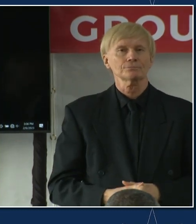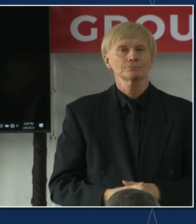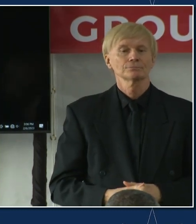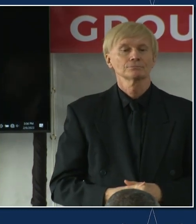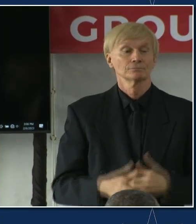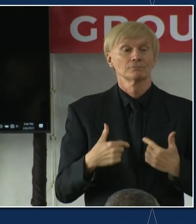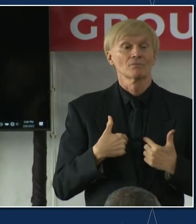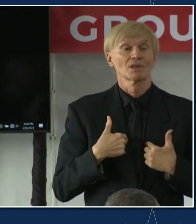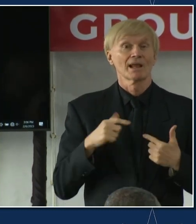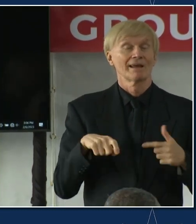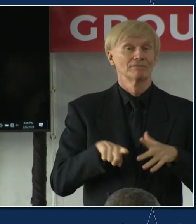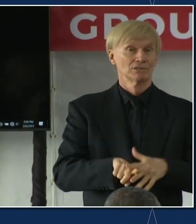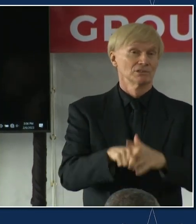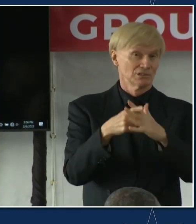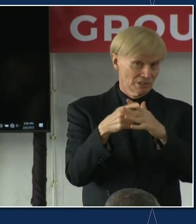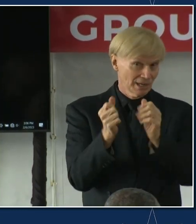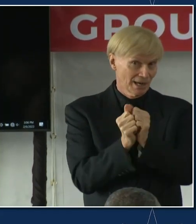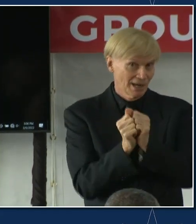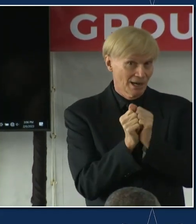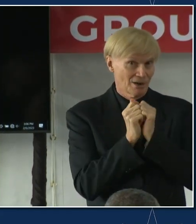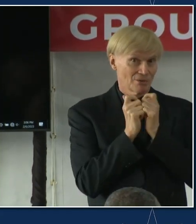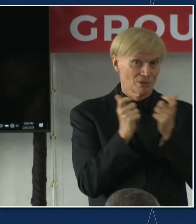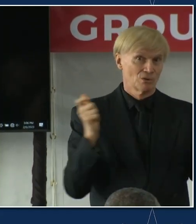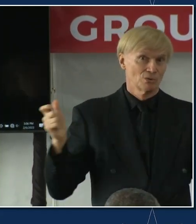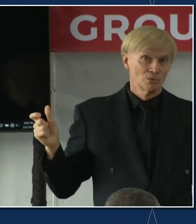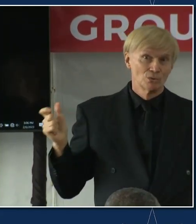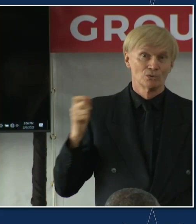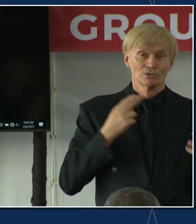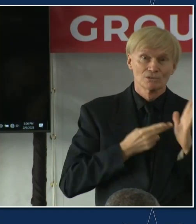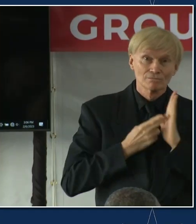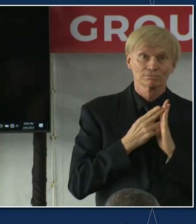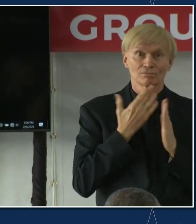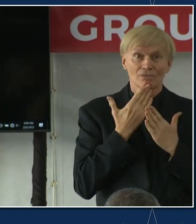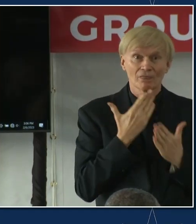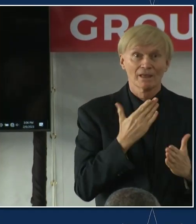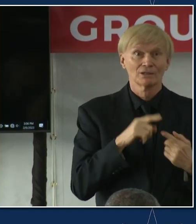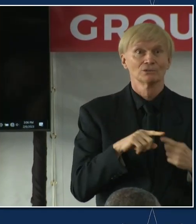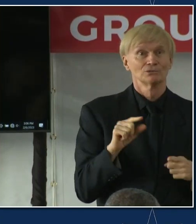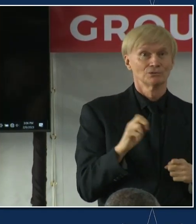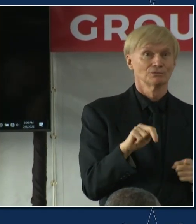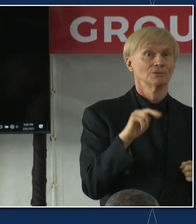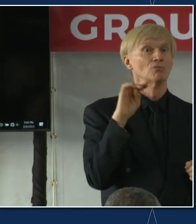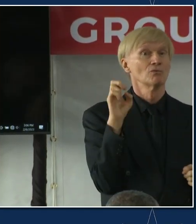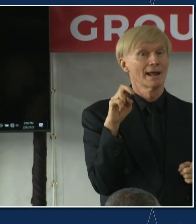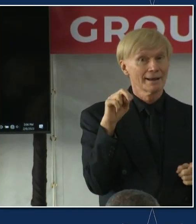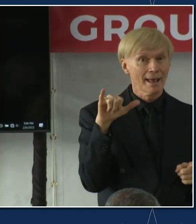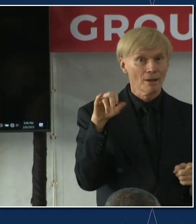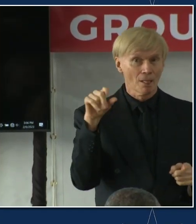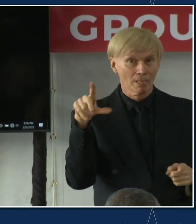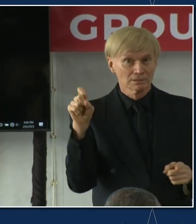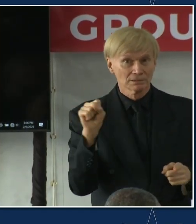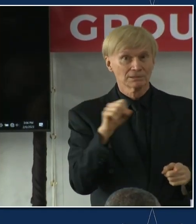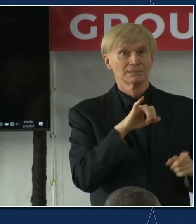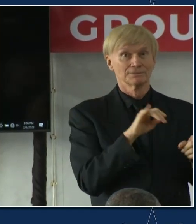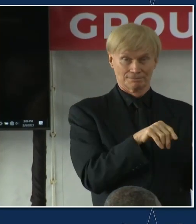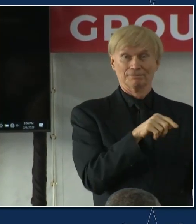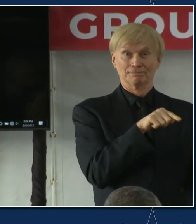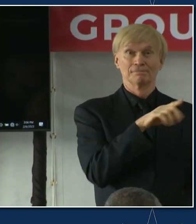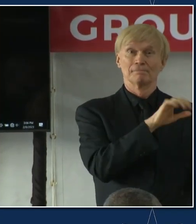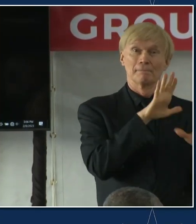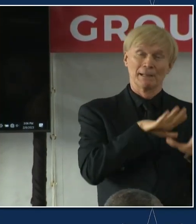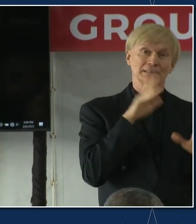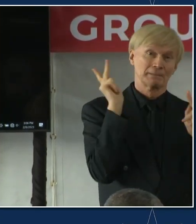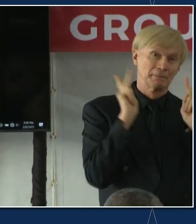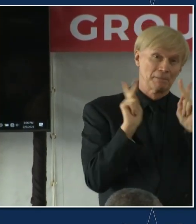I have to start with a huge and sincere thank you to Jim Reynolds and the amazing people and team at